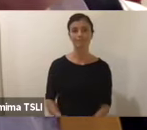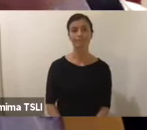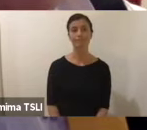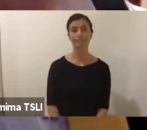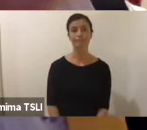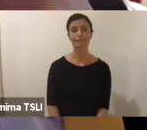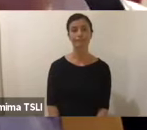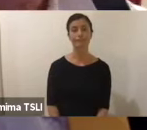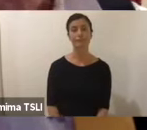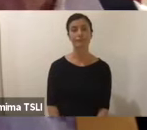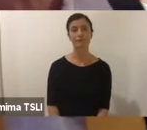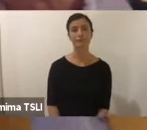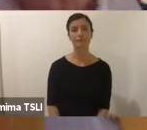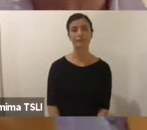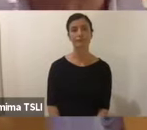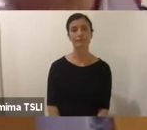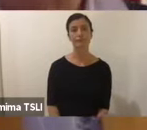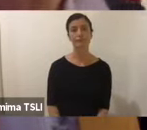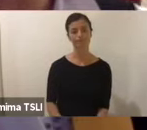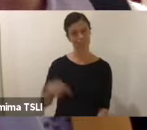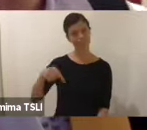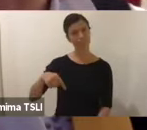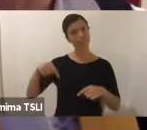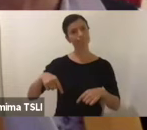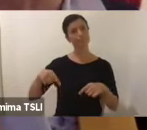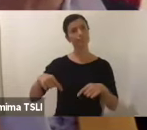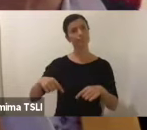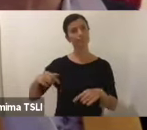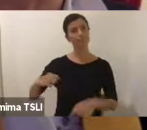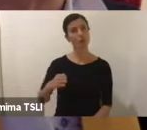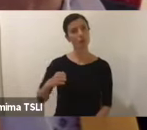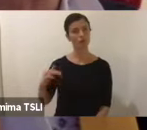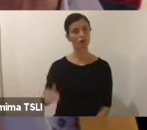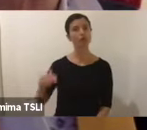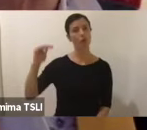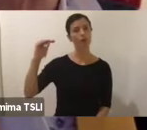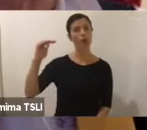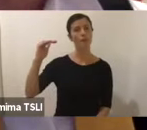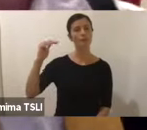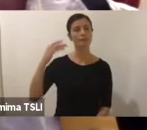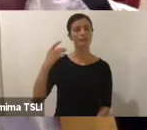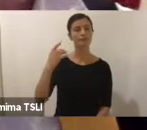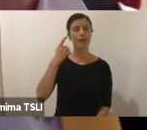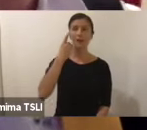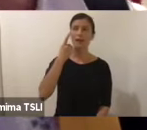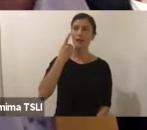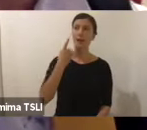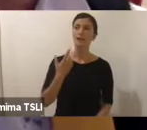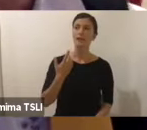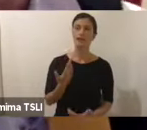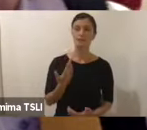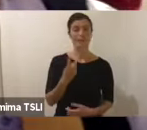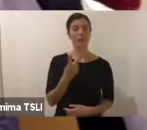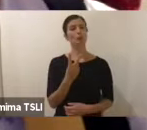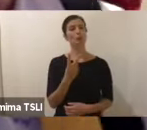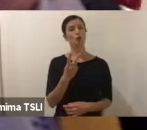yeah i grew up thinking you know in in scotland um you supported two football teams